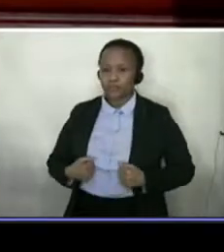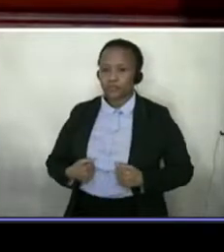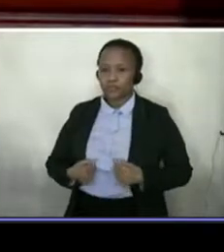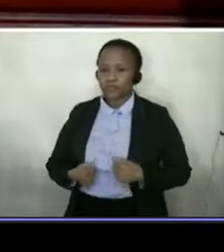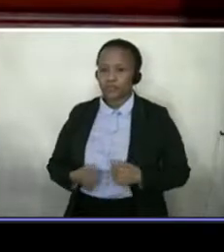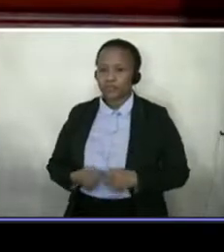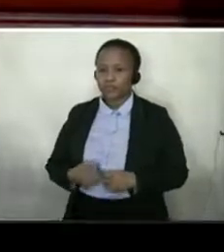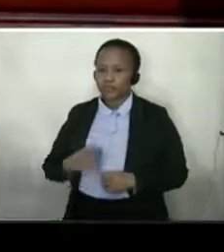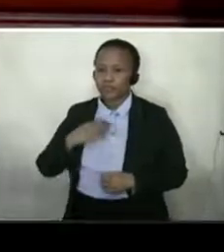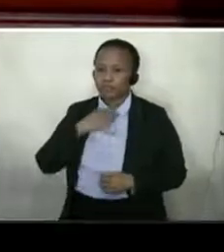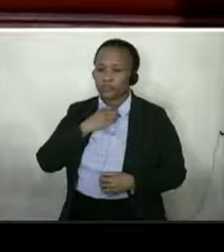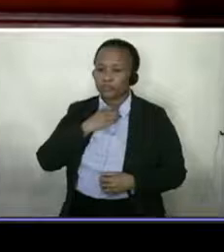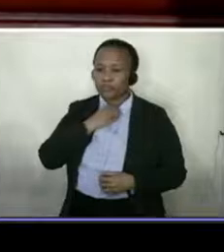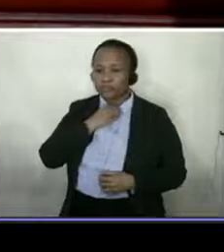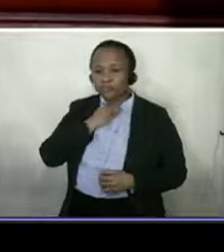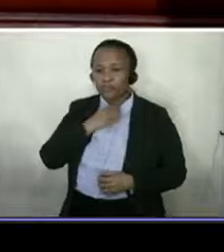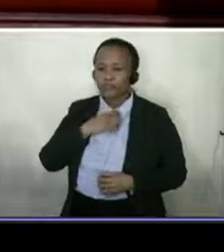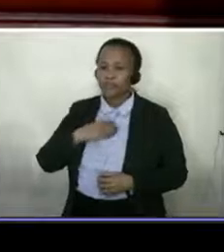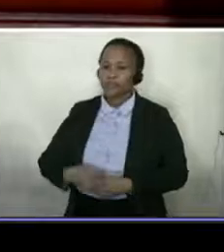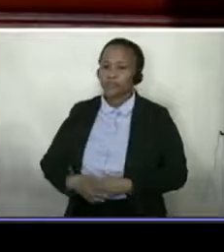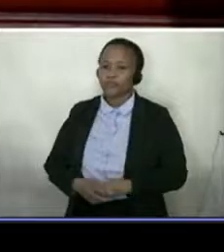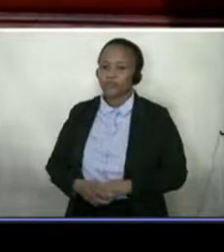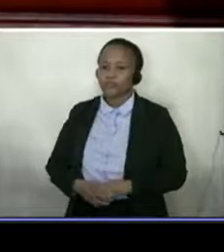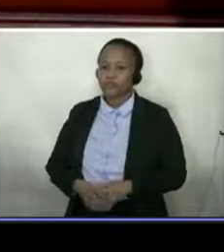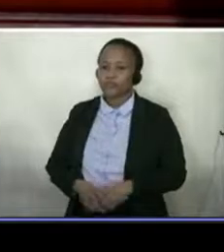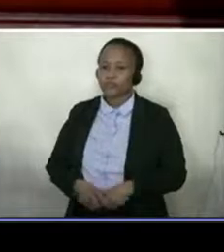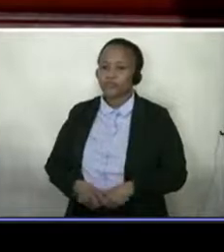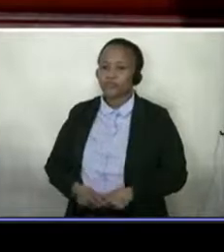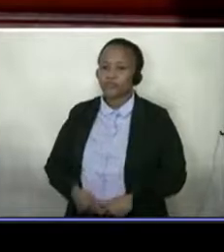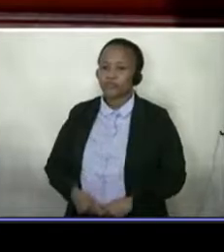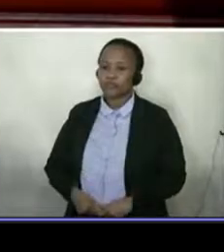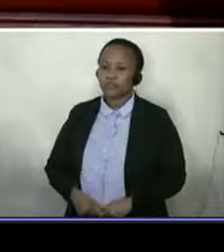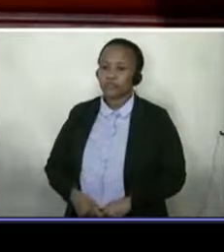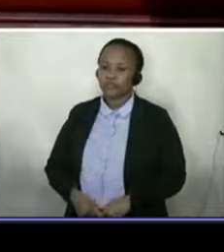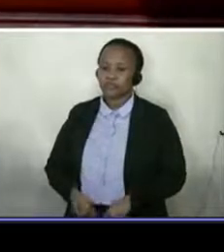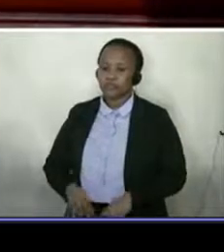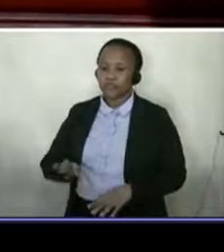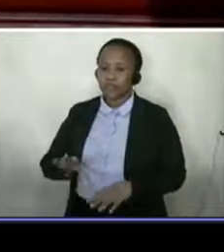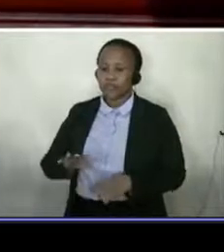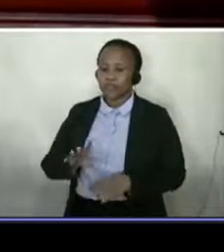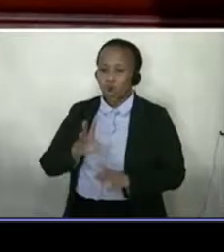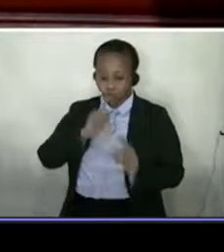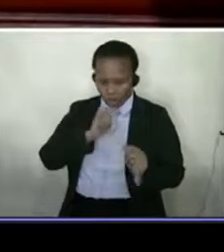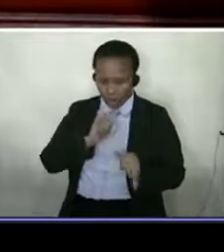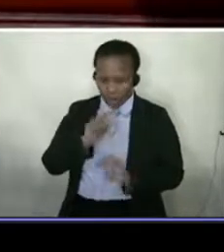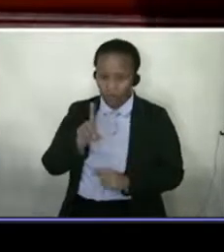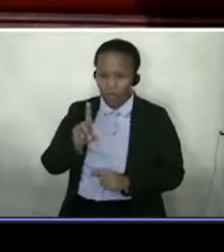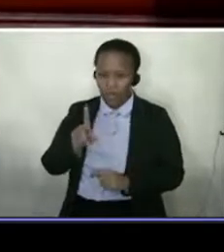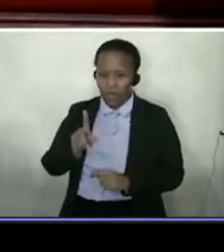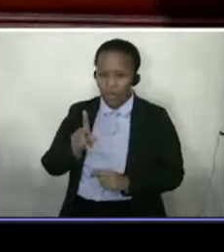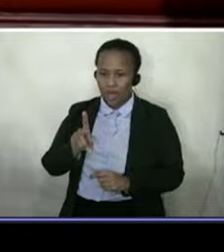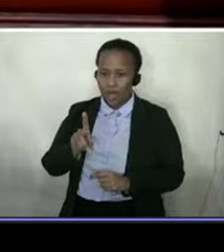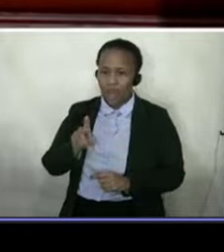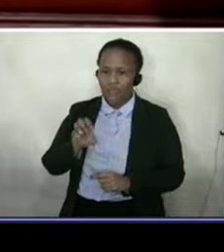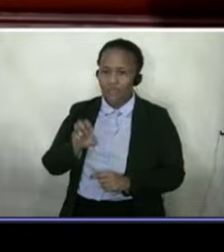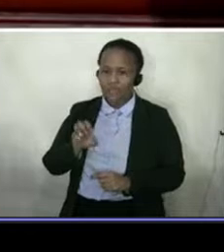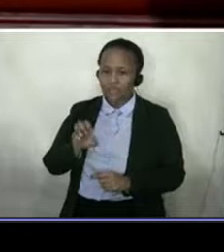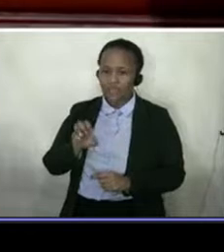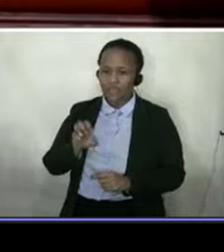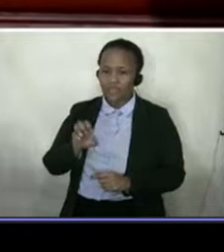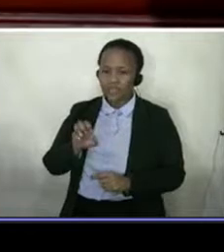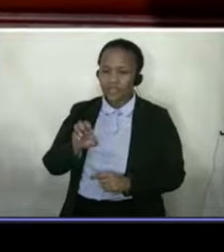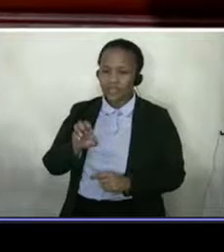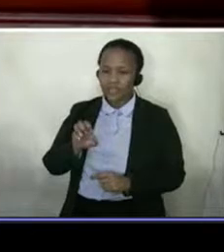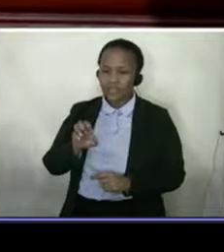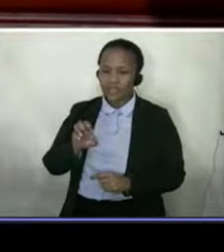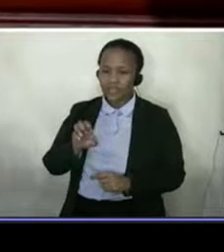a reason. If you understood what the Premier said this morning, the Premier was